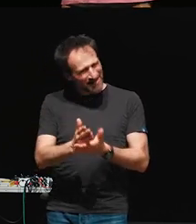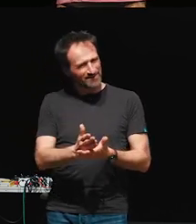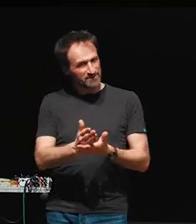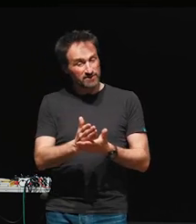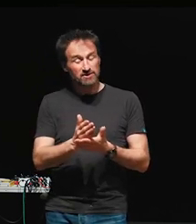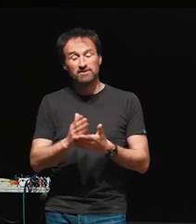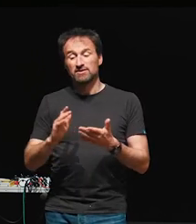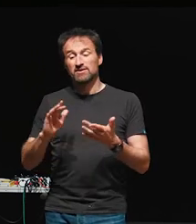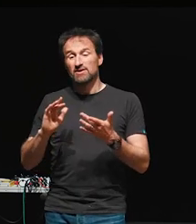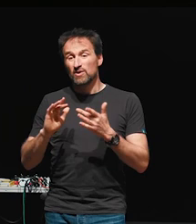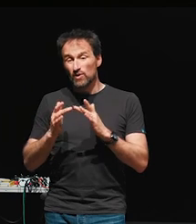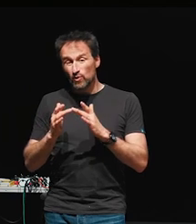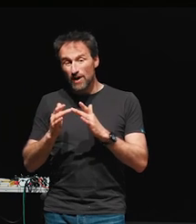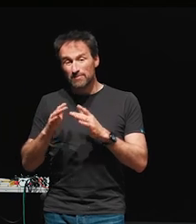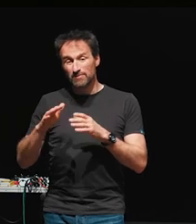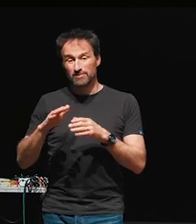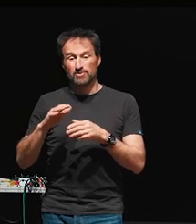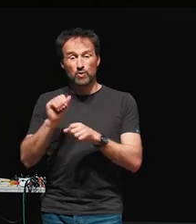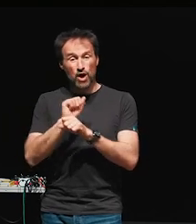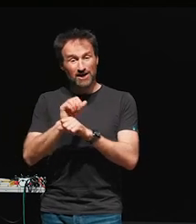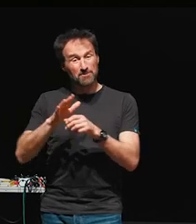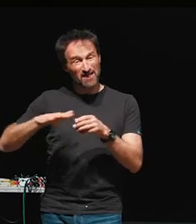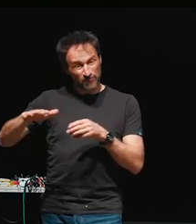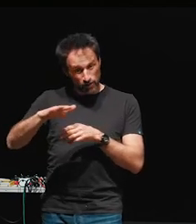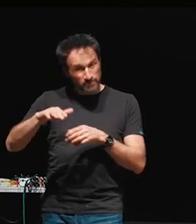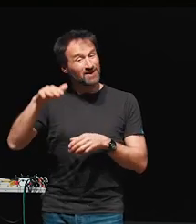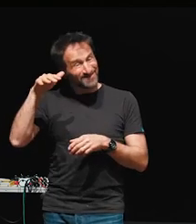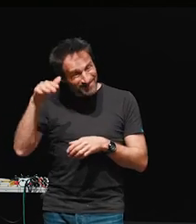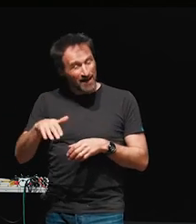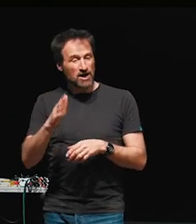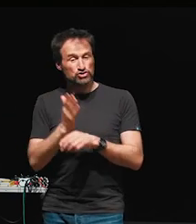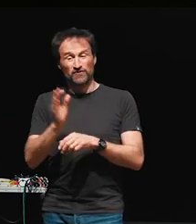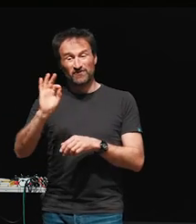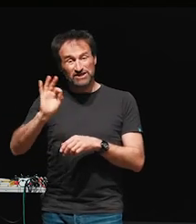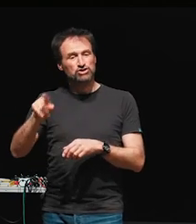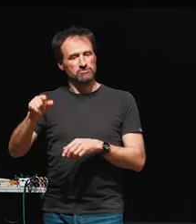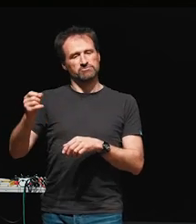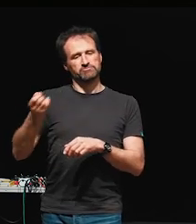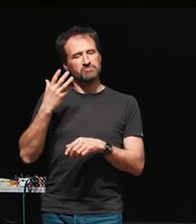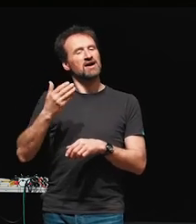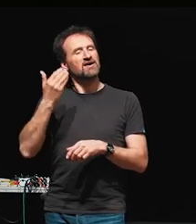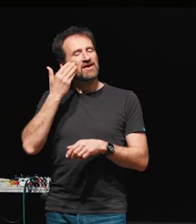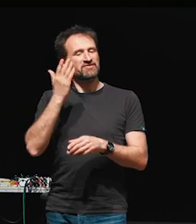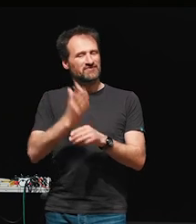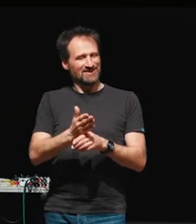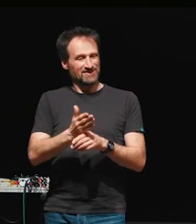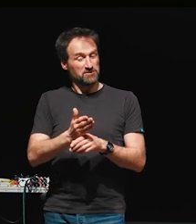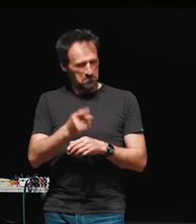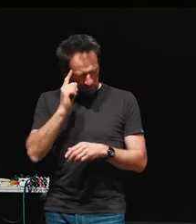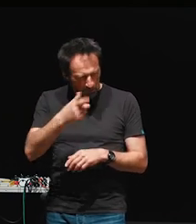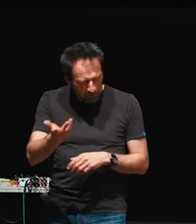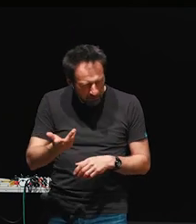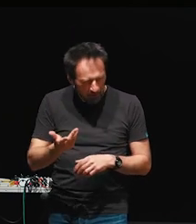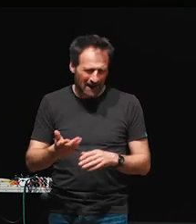already has a built-in feature that lets us know when things are done. And if you can guess what it is, it's pretty